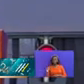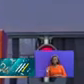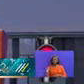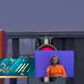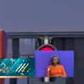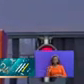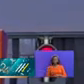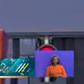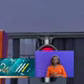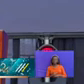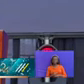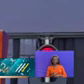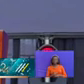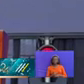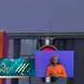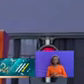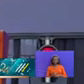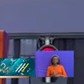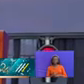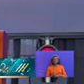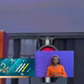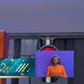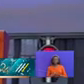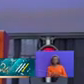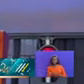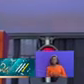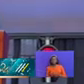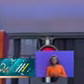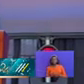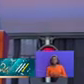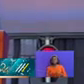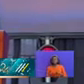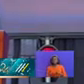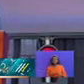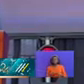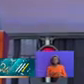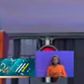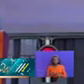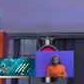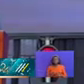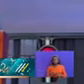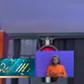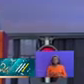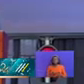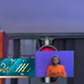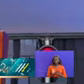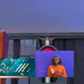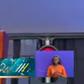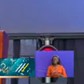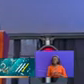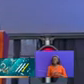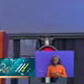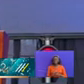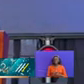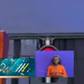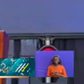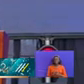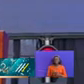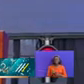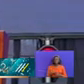GMO there was collusion between celestial and terrestrial